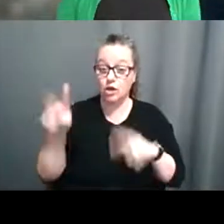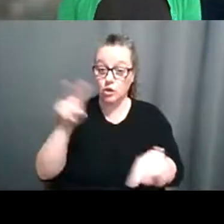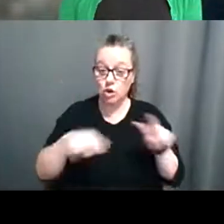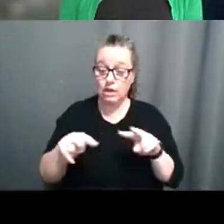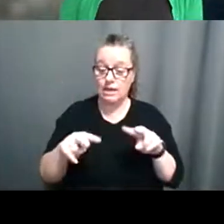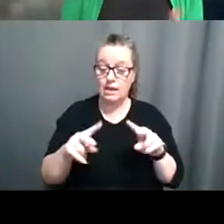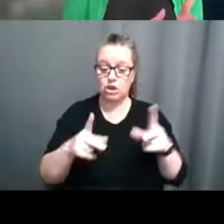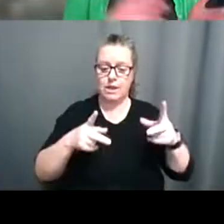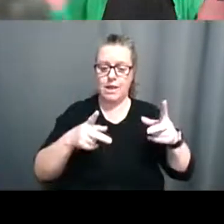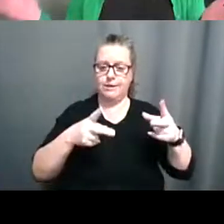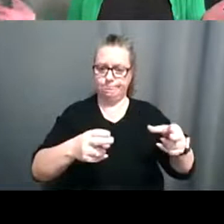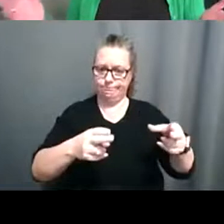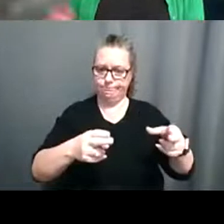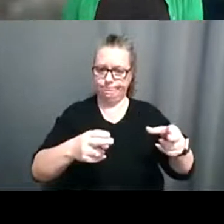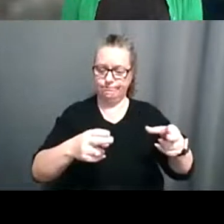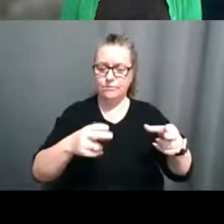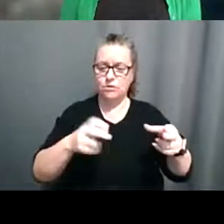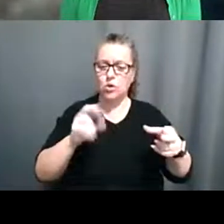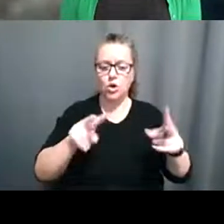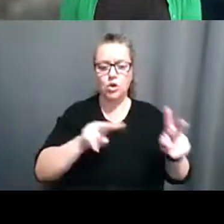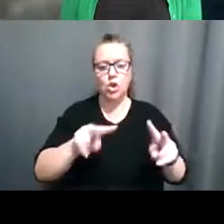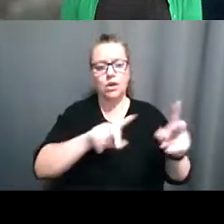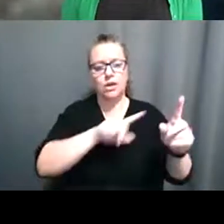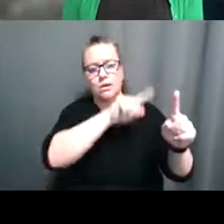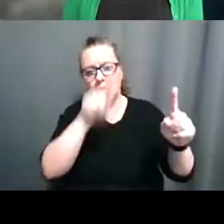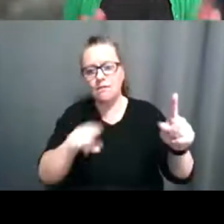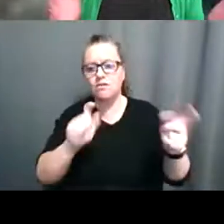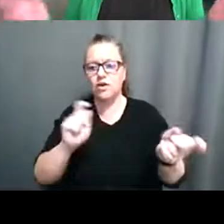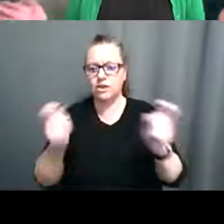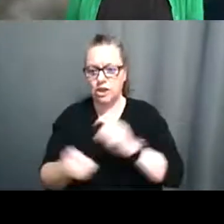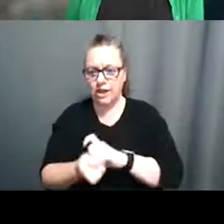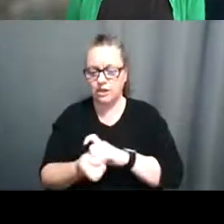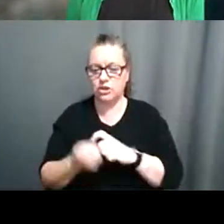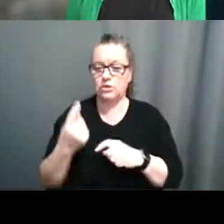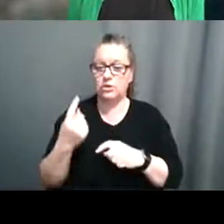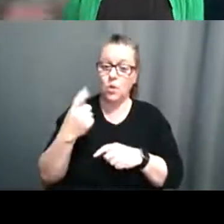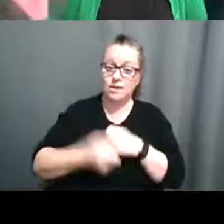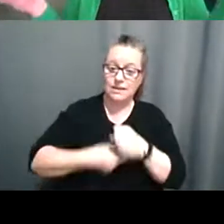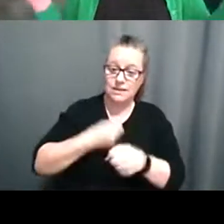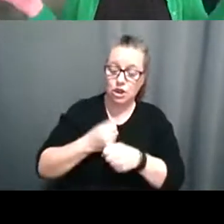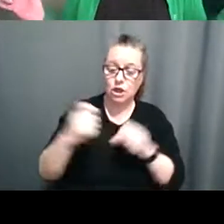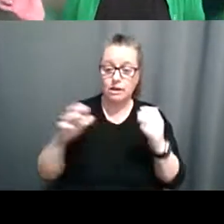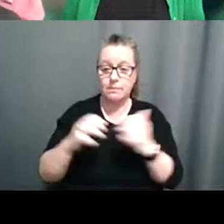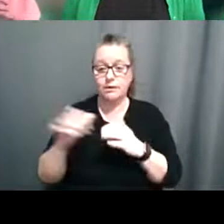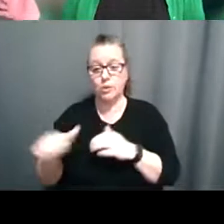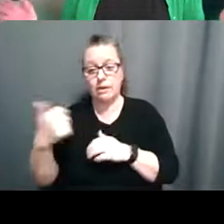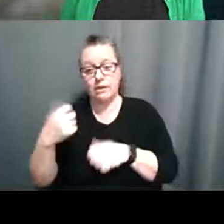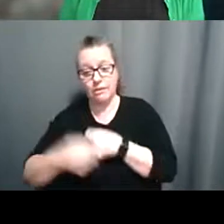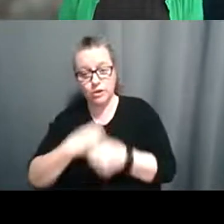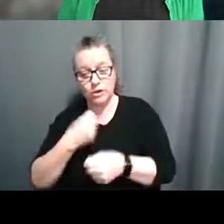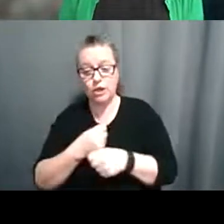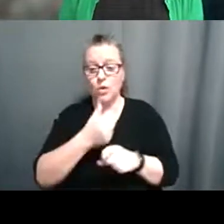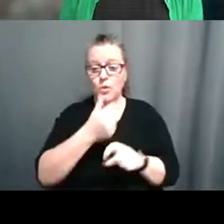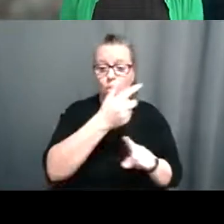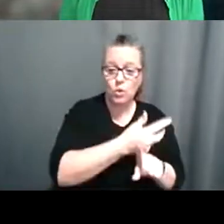snapshot versus a change over time? For example, a year over year or a quarter to quarter